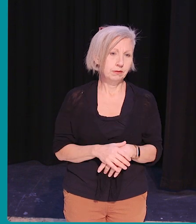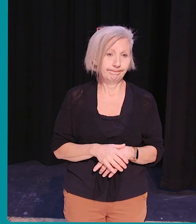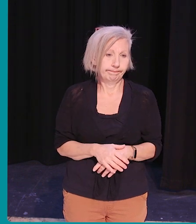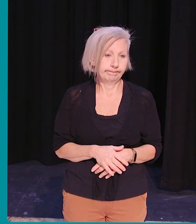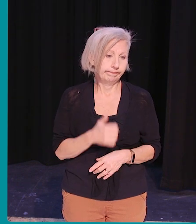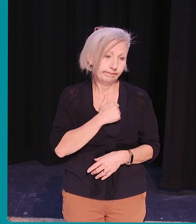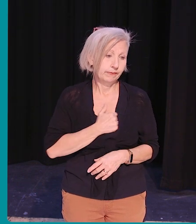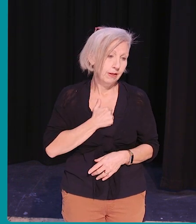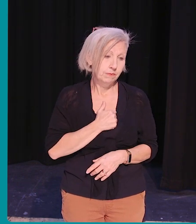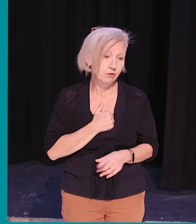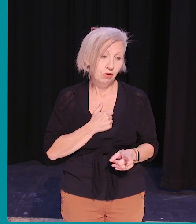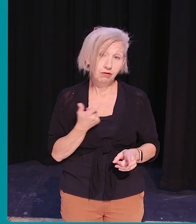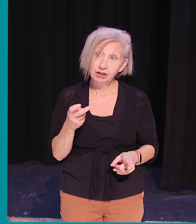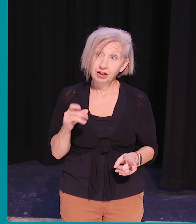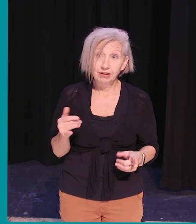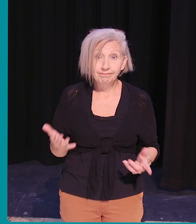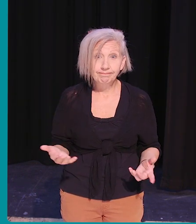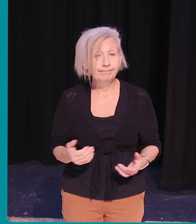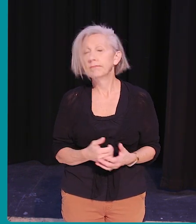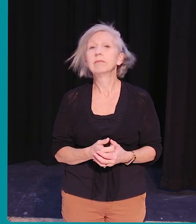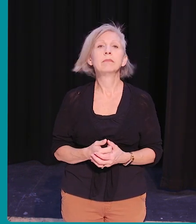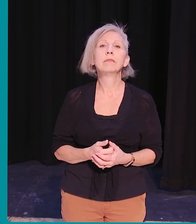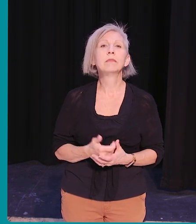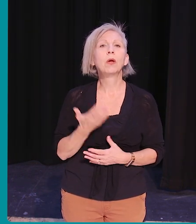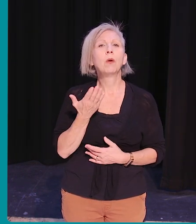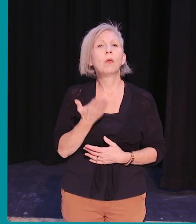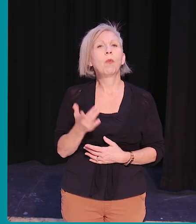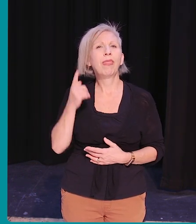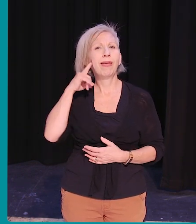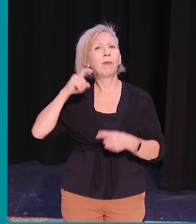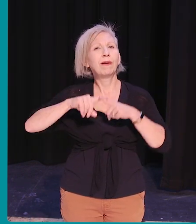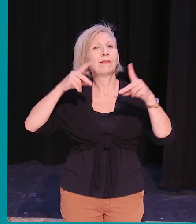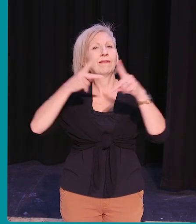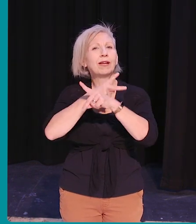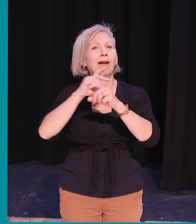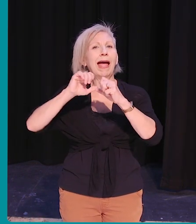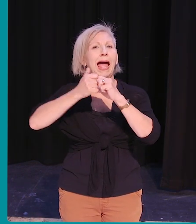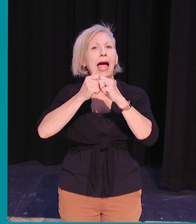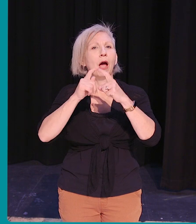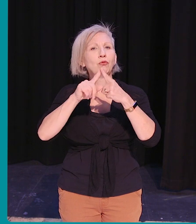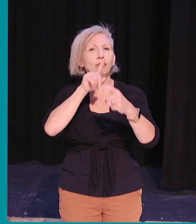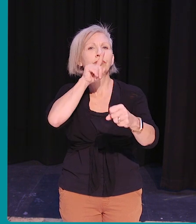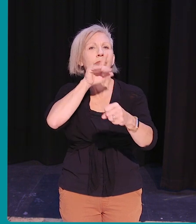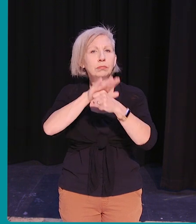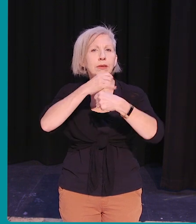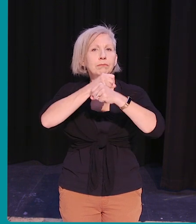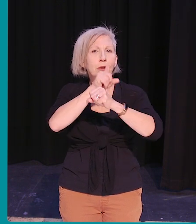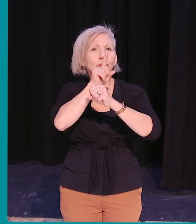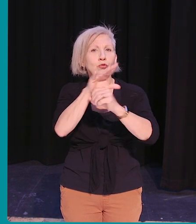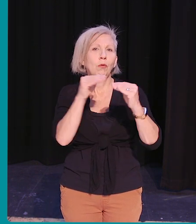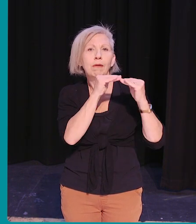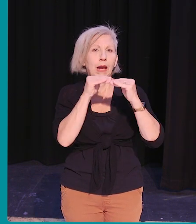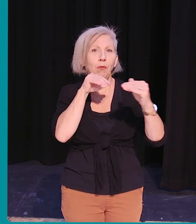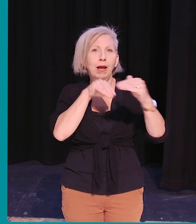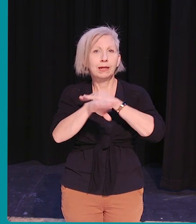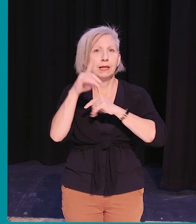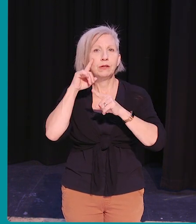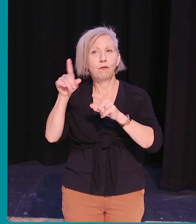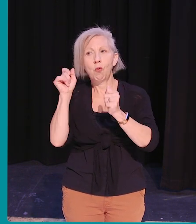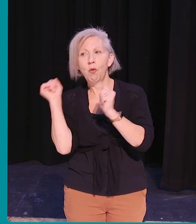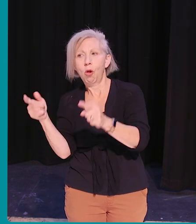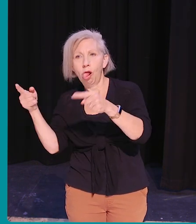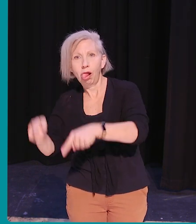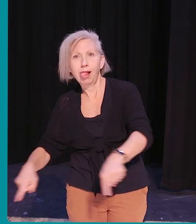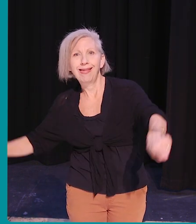One of the critical questions we have to figure out over the next few years is how do we make sure we guarantee equity of access to deeper learning opportunities for every kid, not just